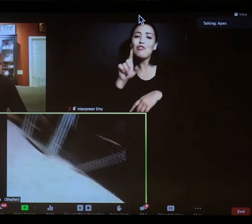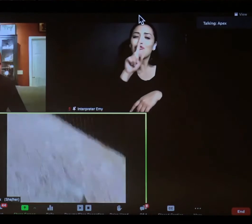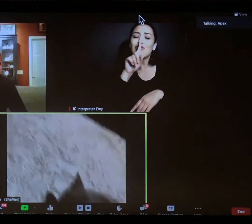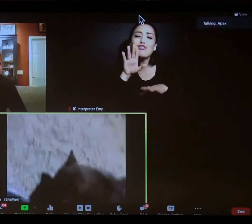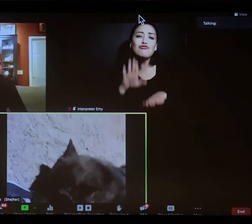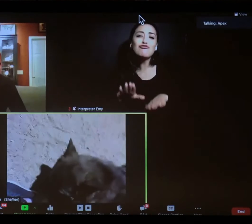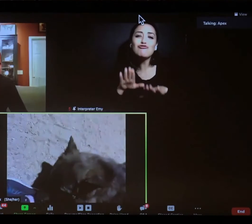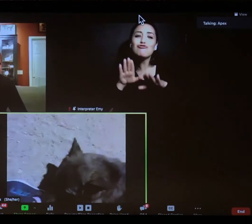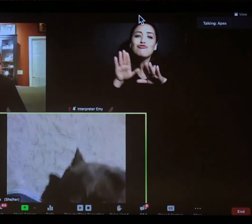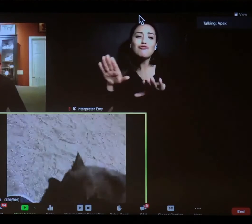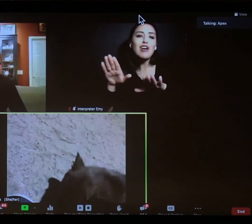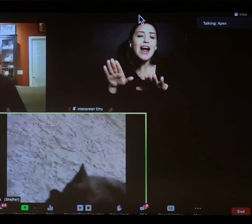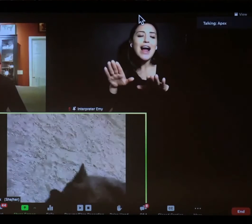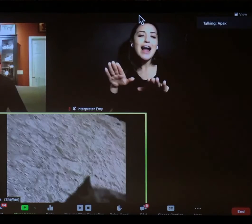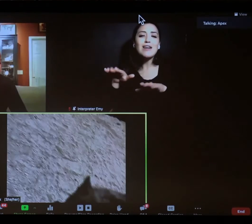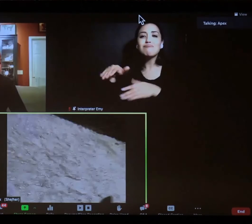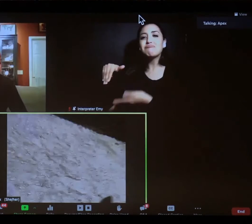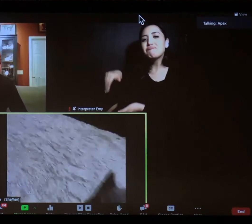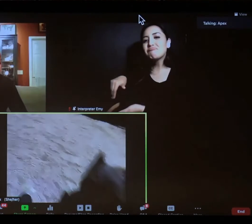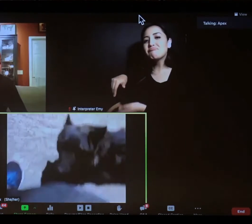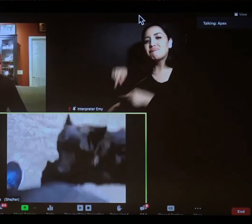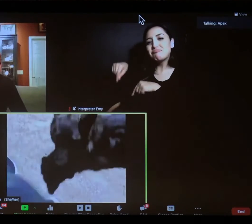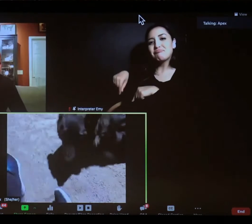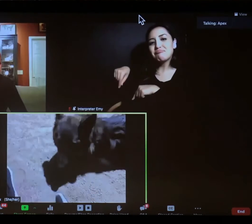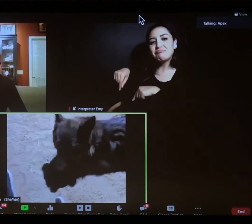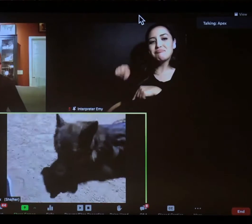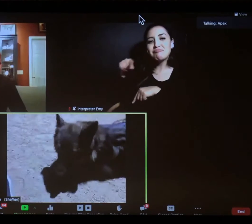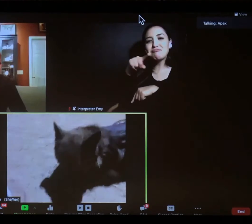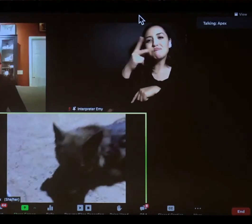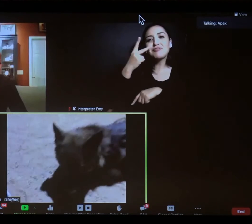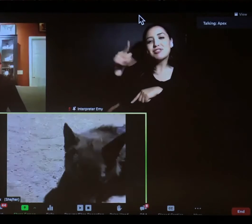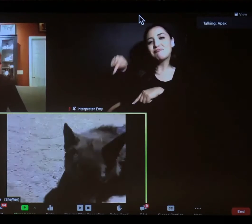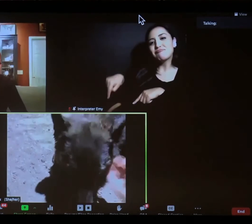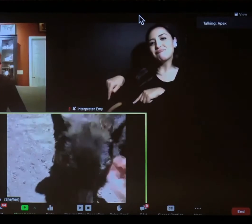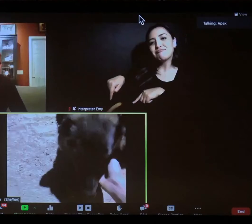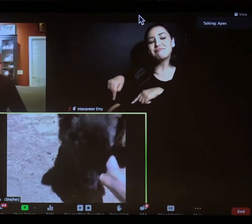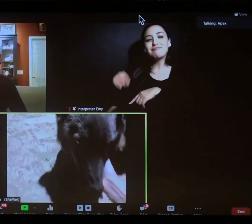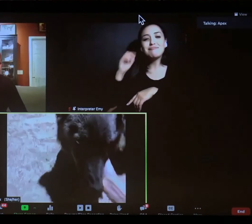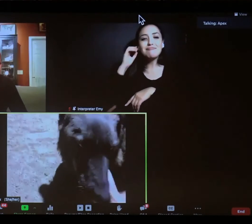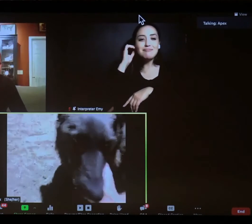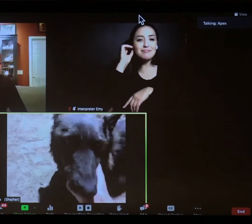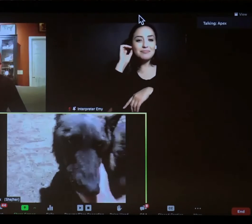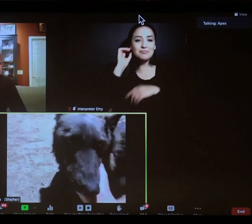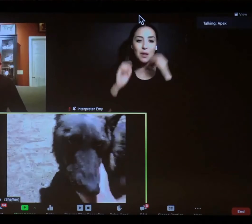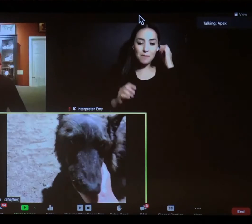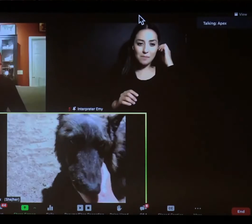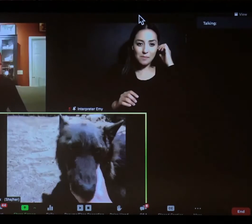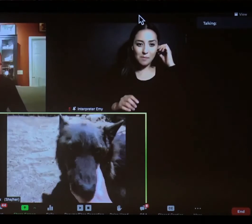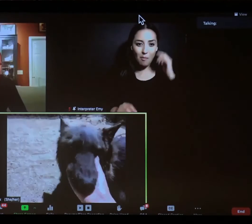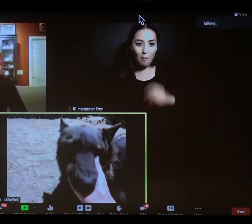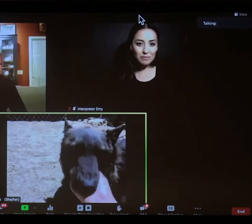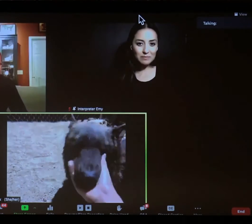navigator. She helps them keep the peace if they start to, you know, be boys with each other.